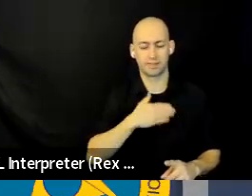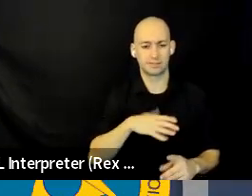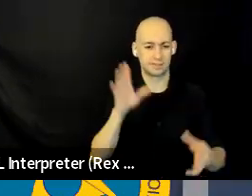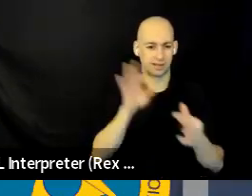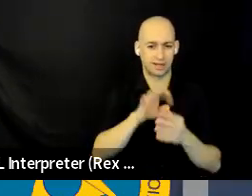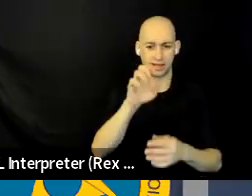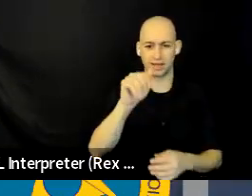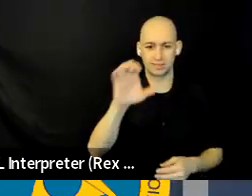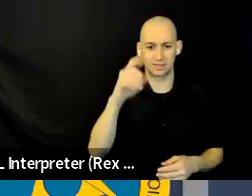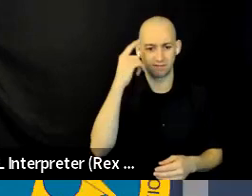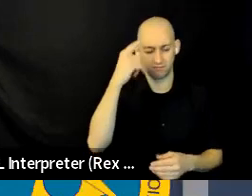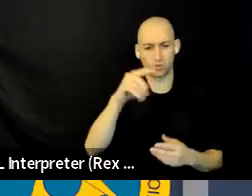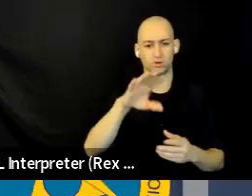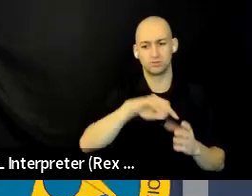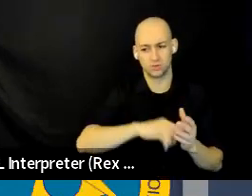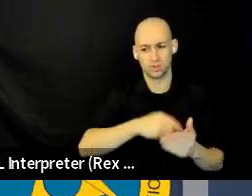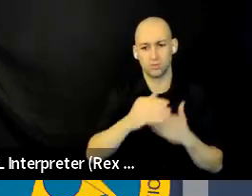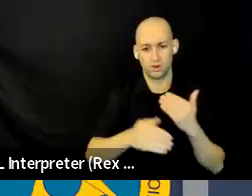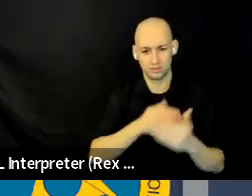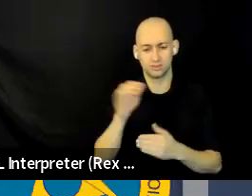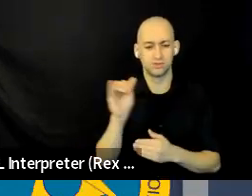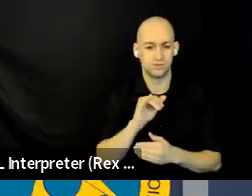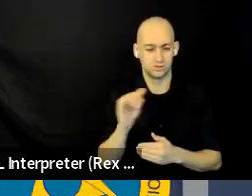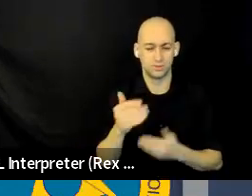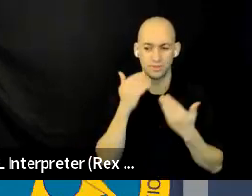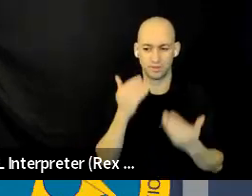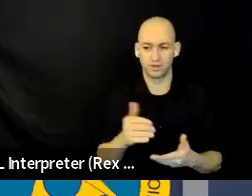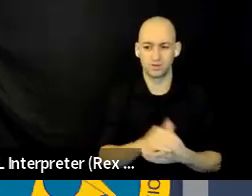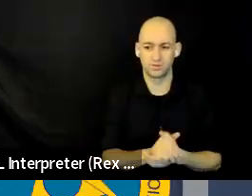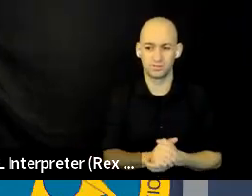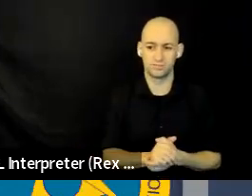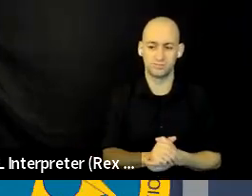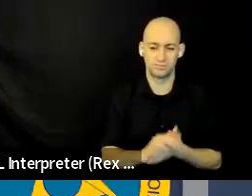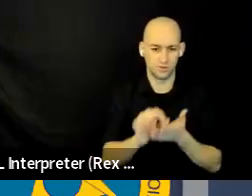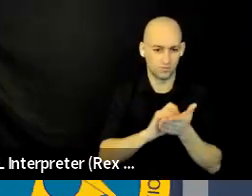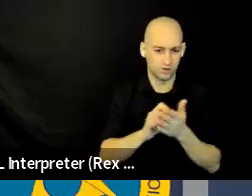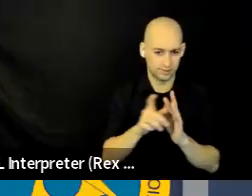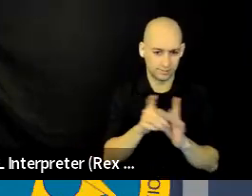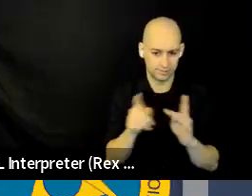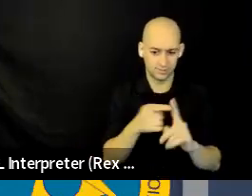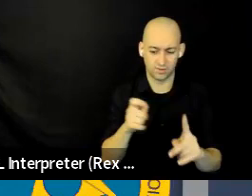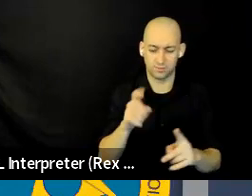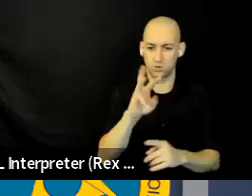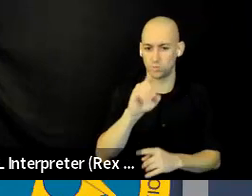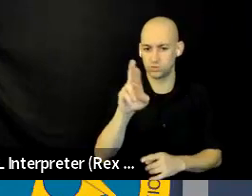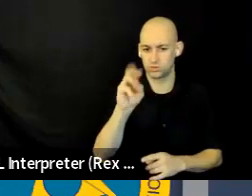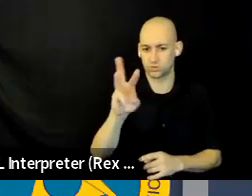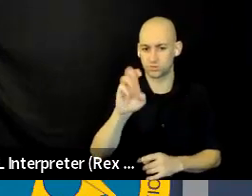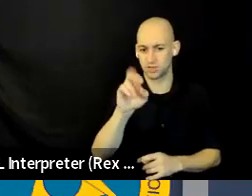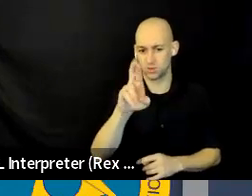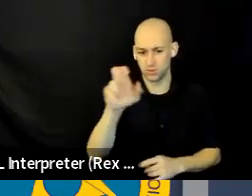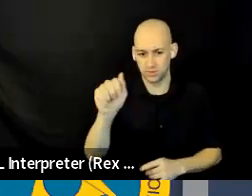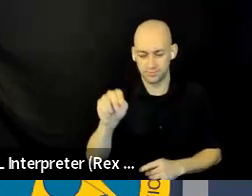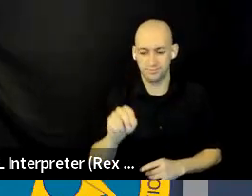to engage your process as well. Thank you." The next written comment comes from Woodrow Deloria. They